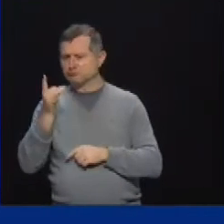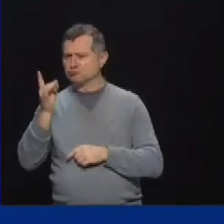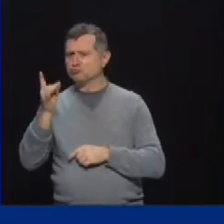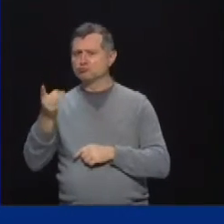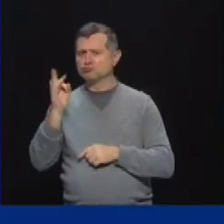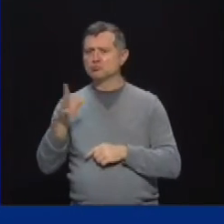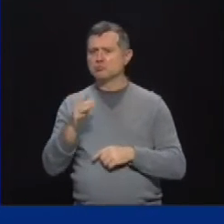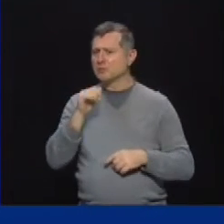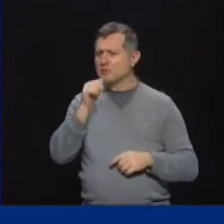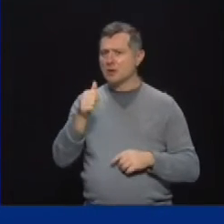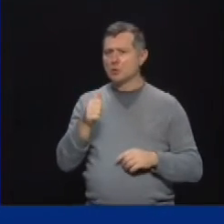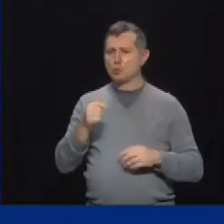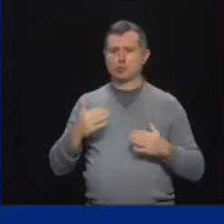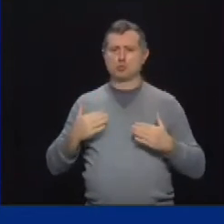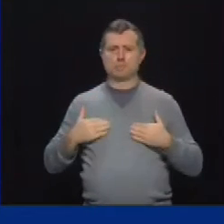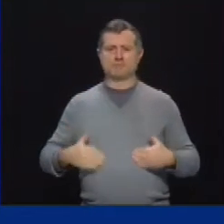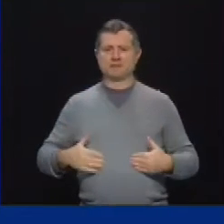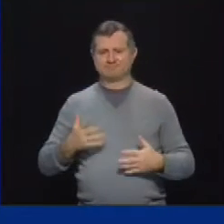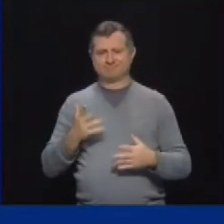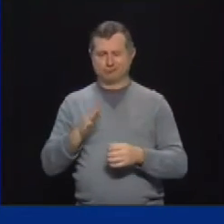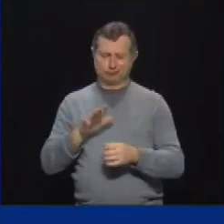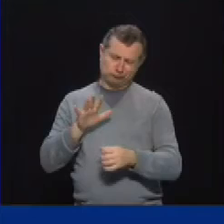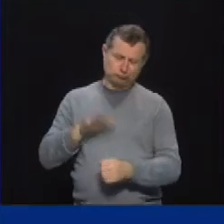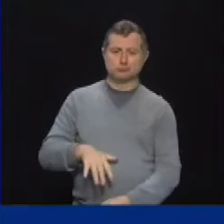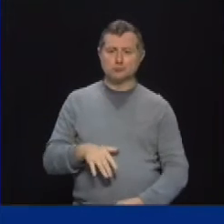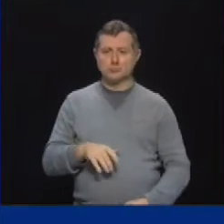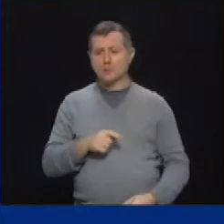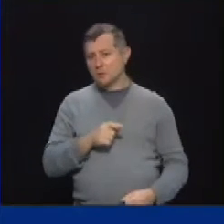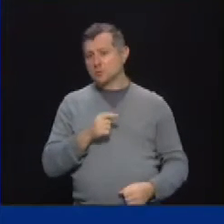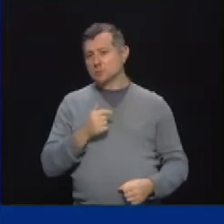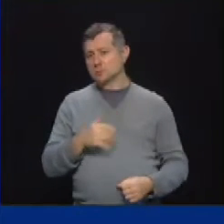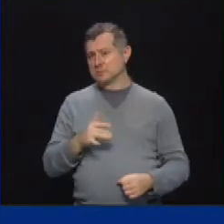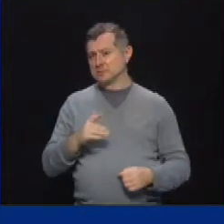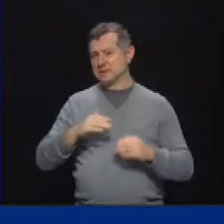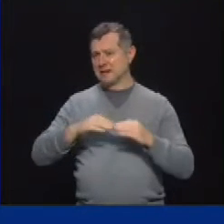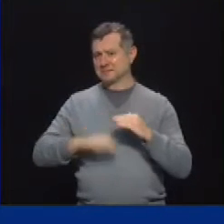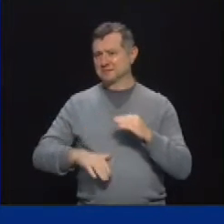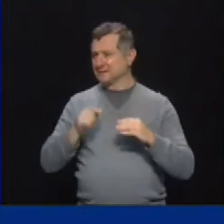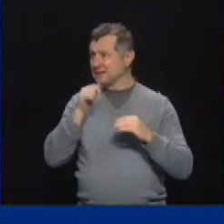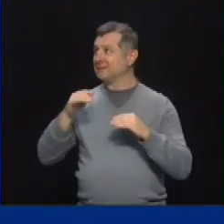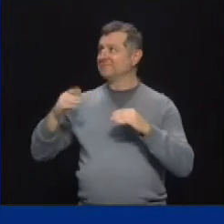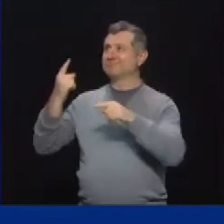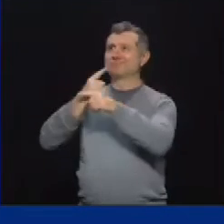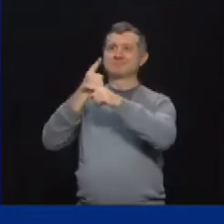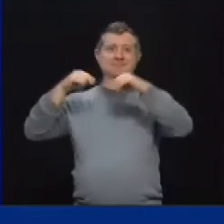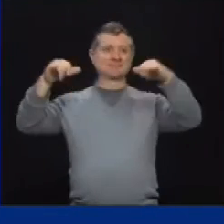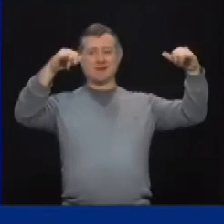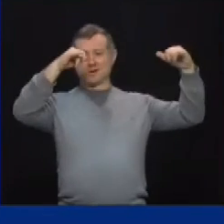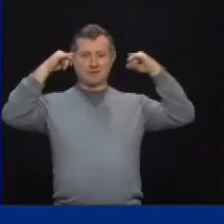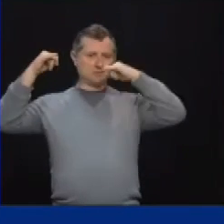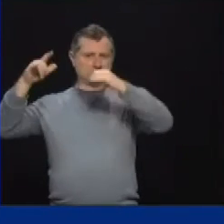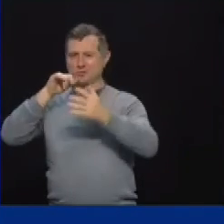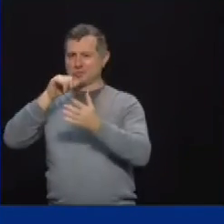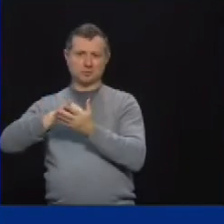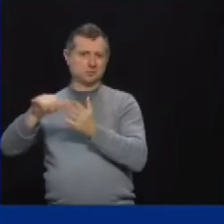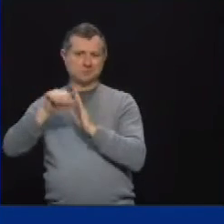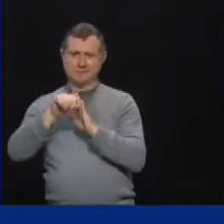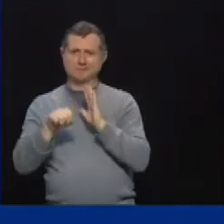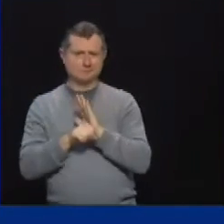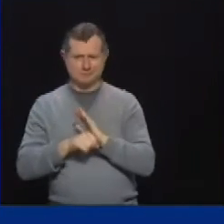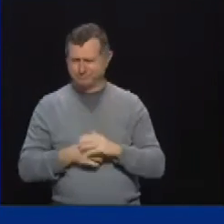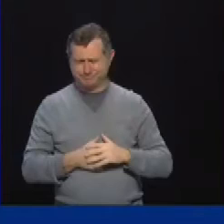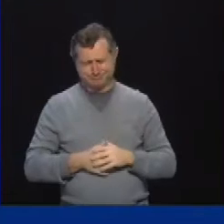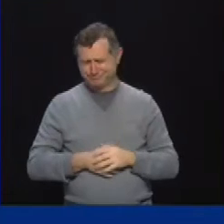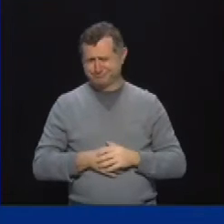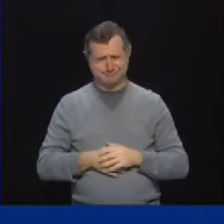inhumane, substandard, and not acceptable in the state of New York. Governor Hochul, you talked about the disparity in vaccination